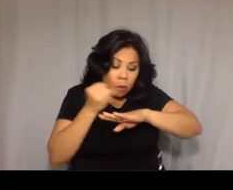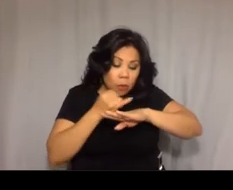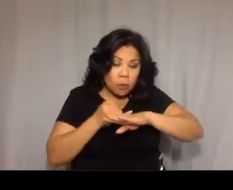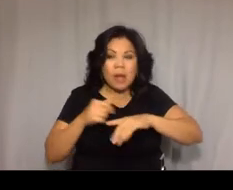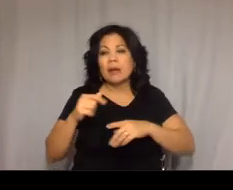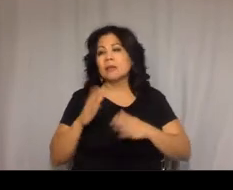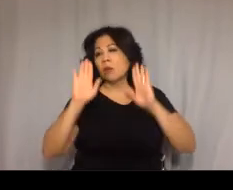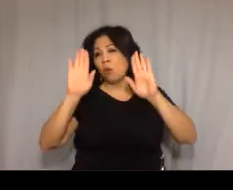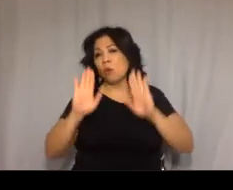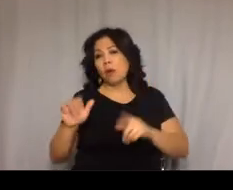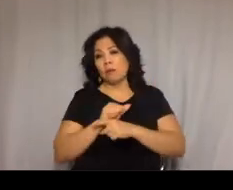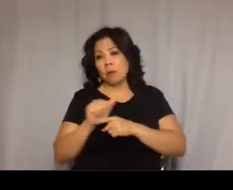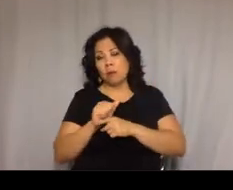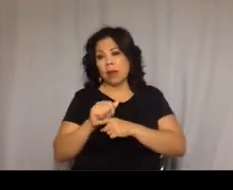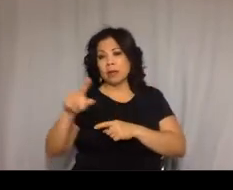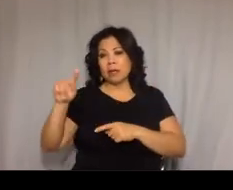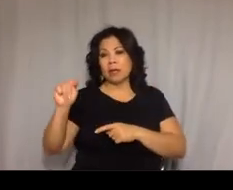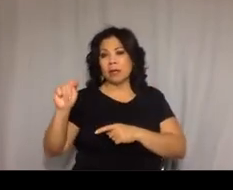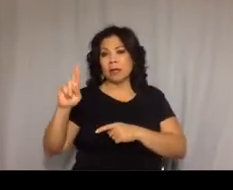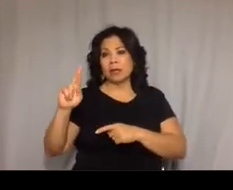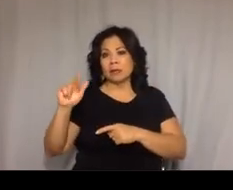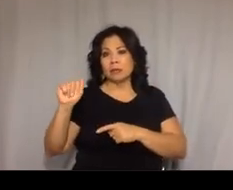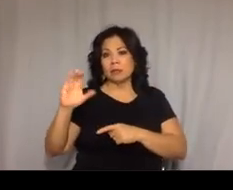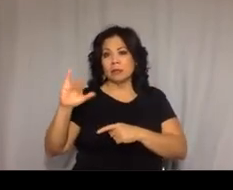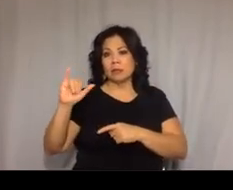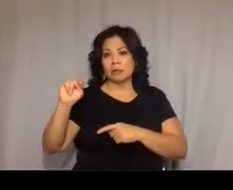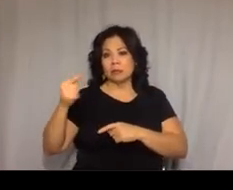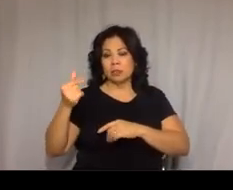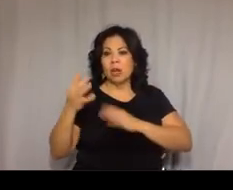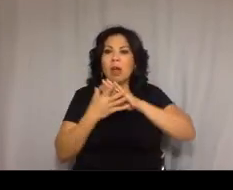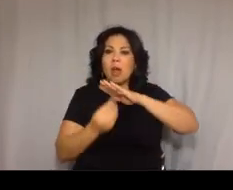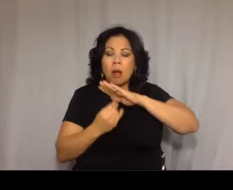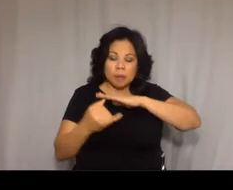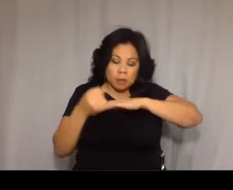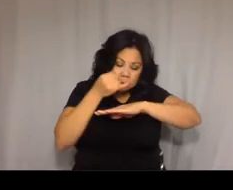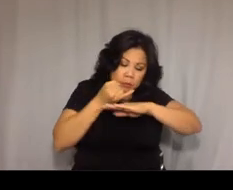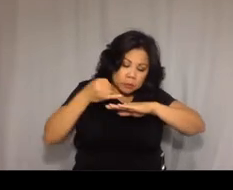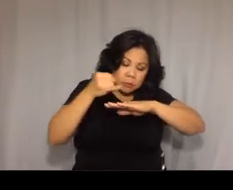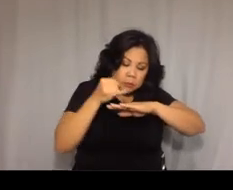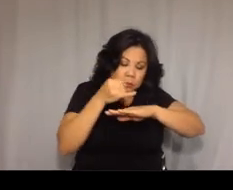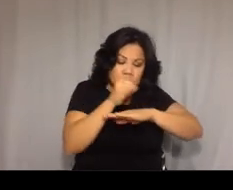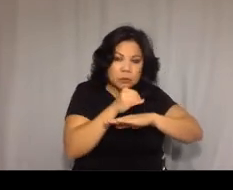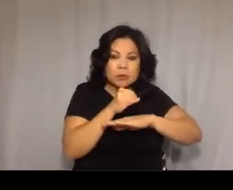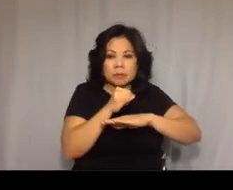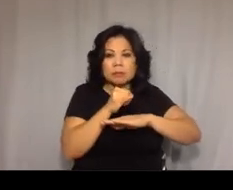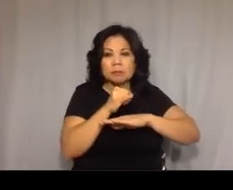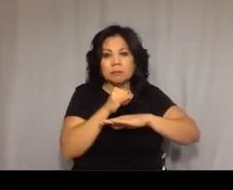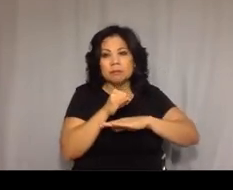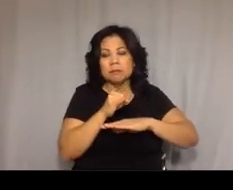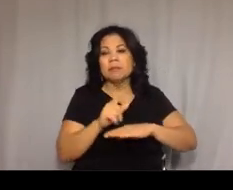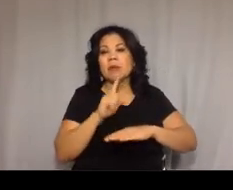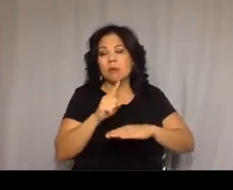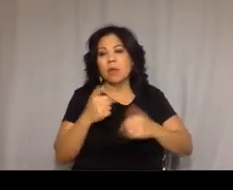guys, for tracing. Tracing is a lovely hand-eye coordination exercise, parents, so